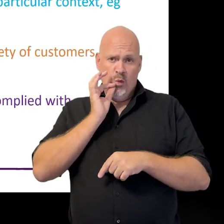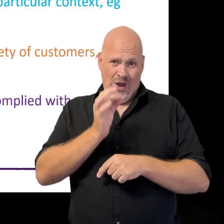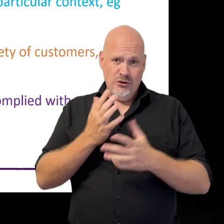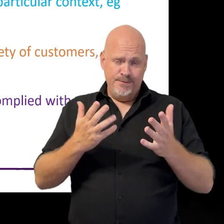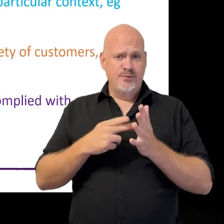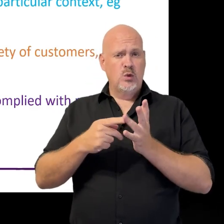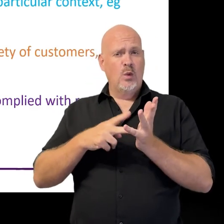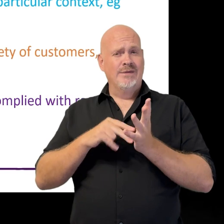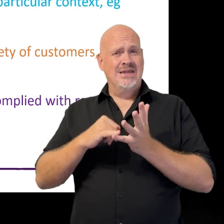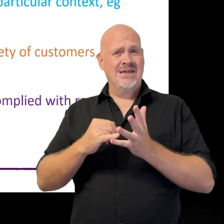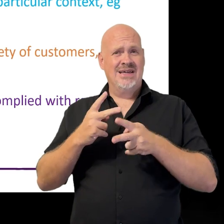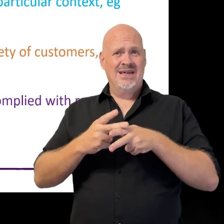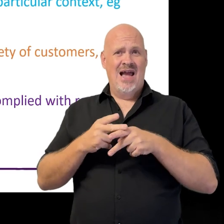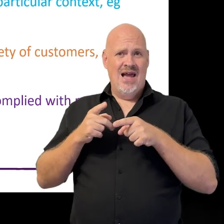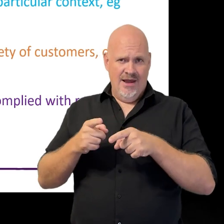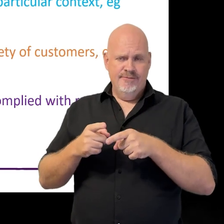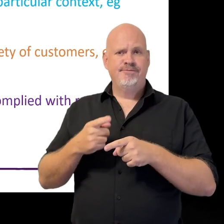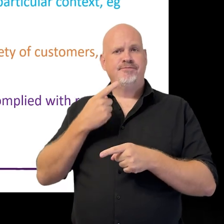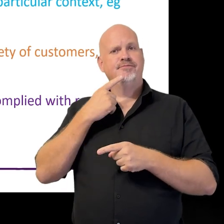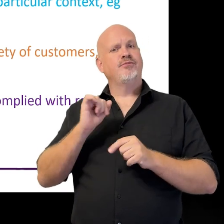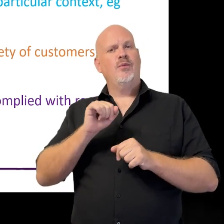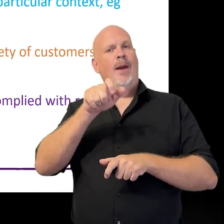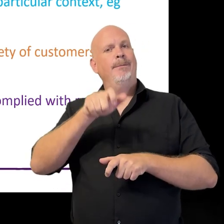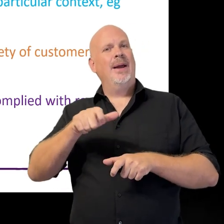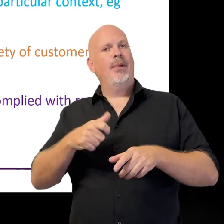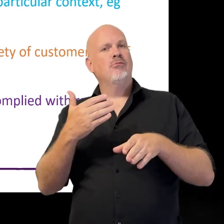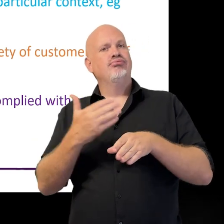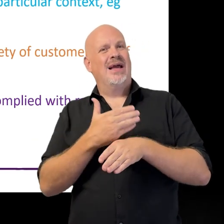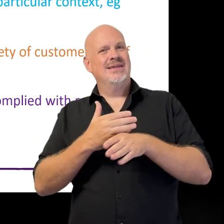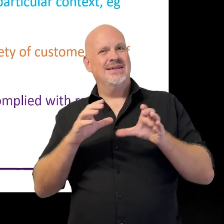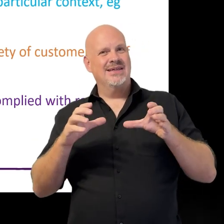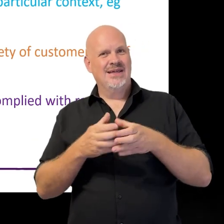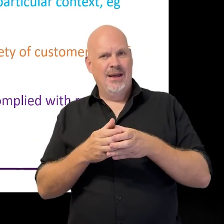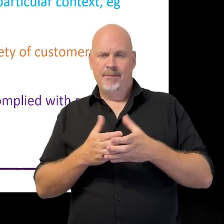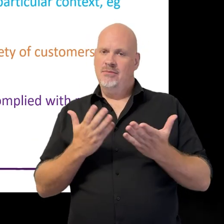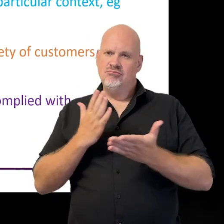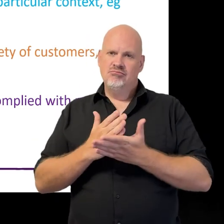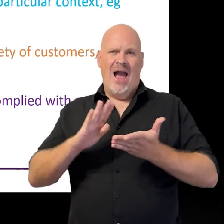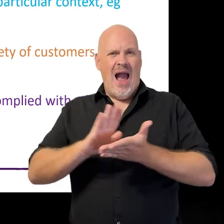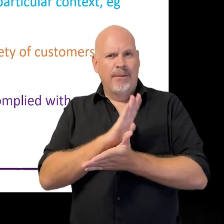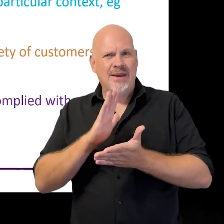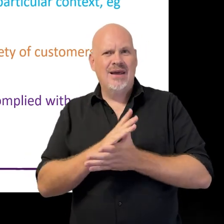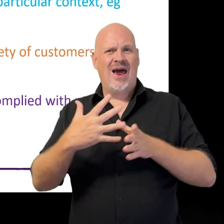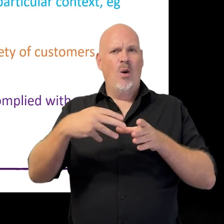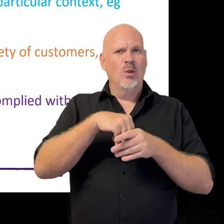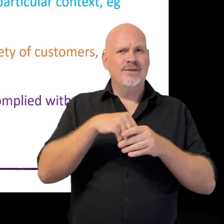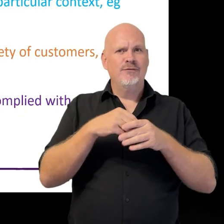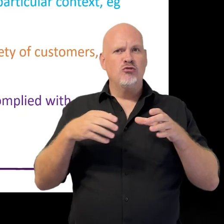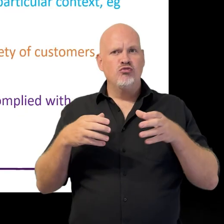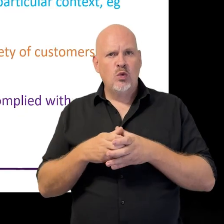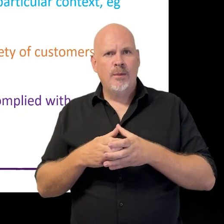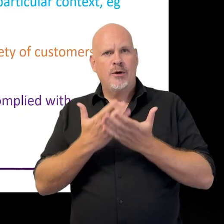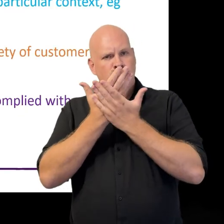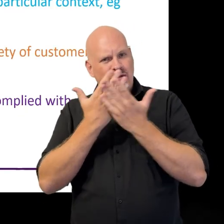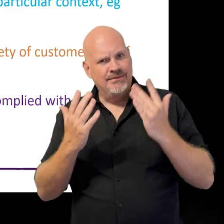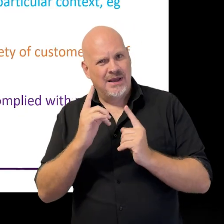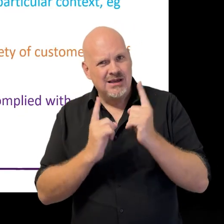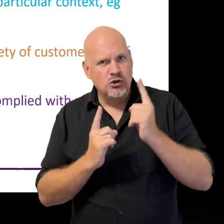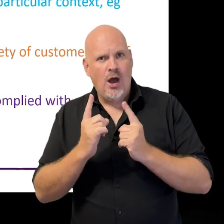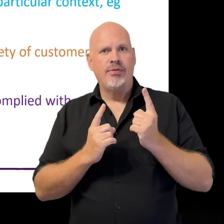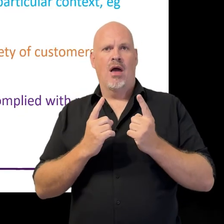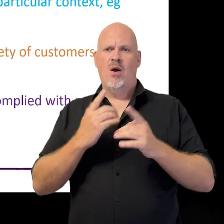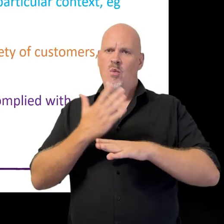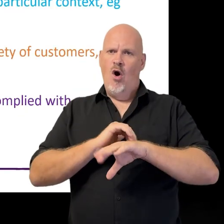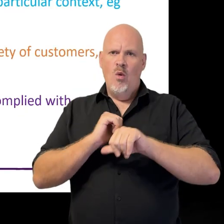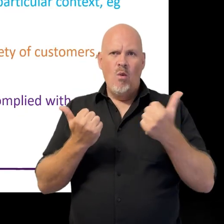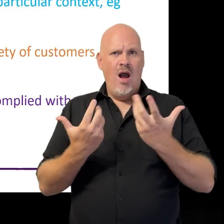Obviously, the law and regulation is important to a care company, to most companies, and so they want to know that you understand the law